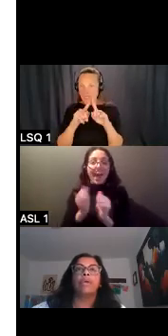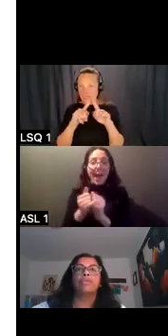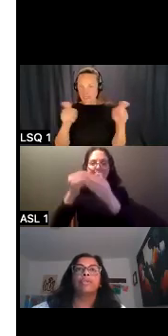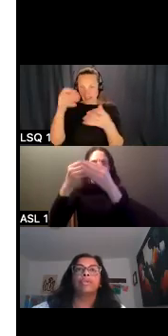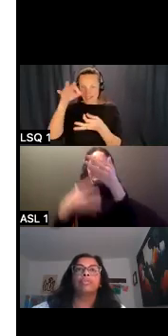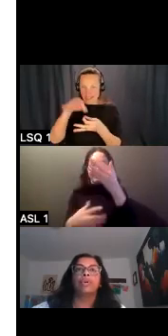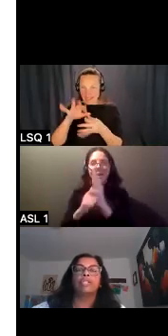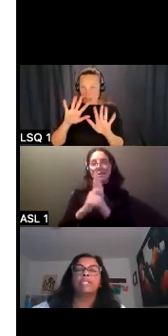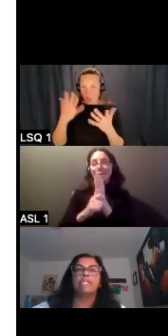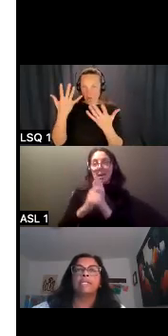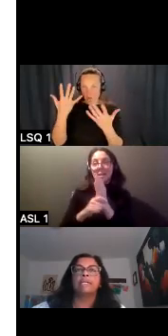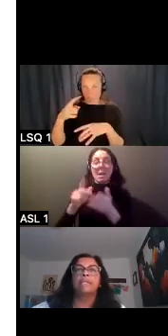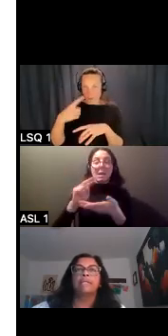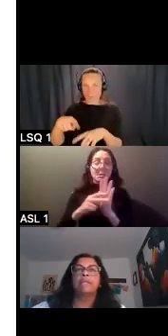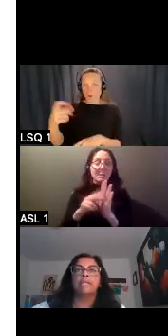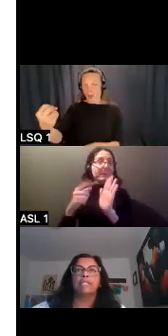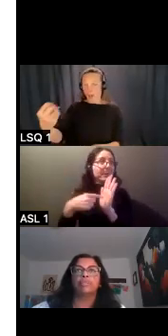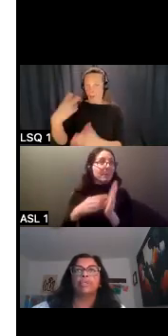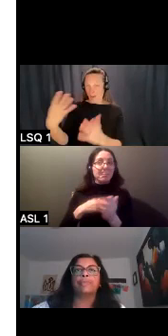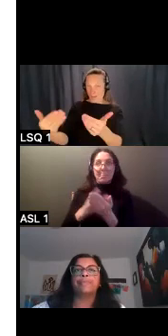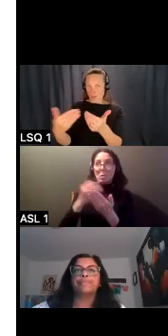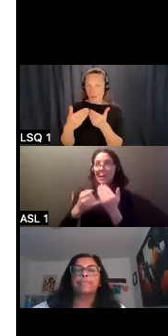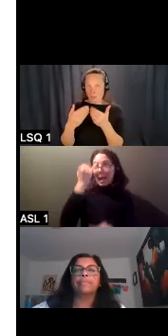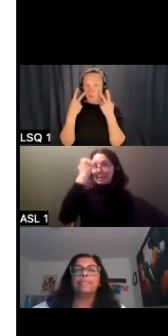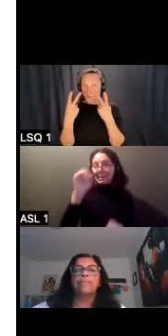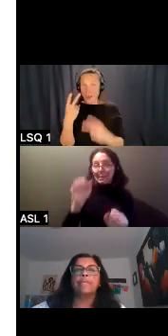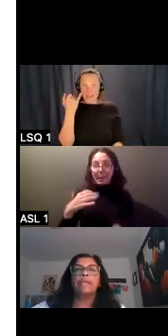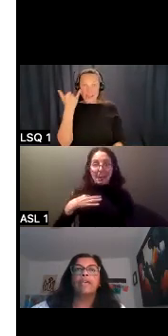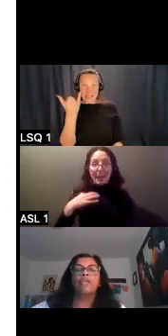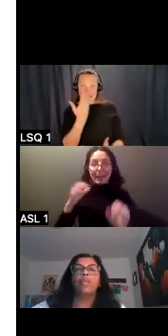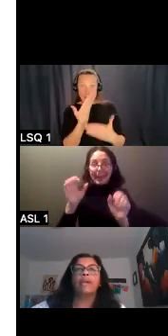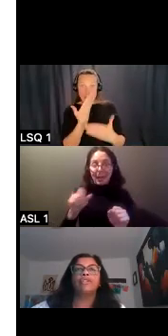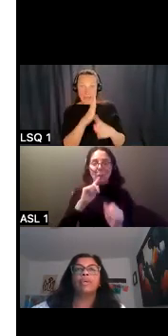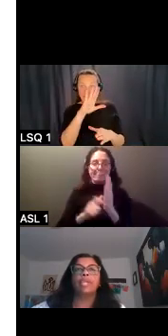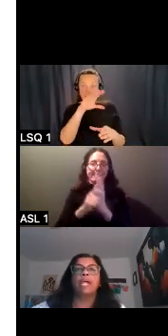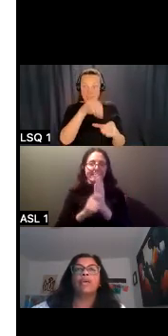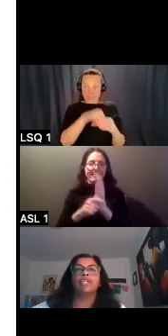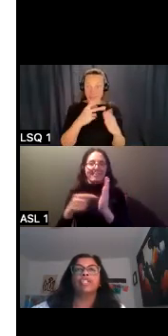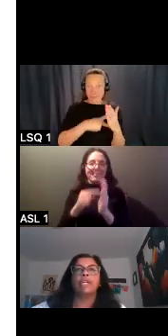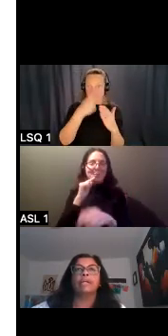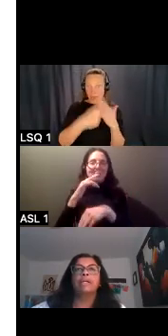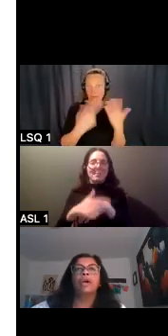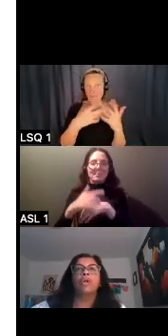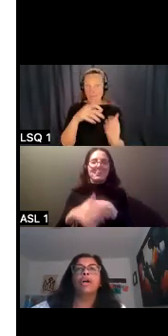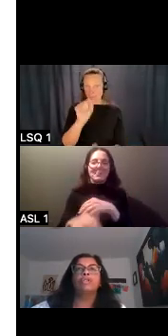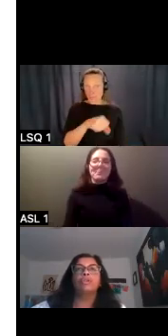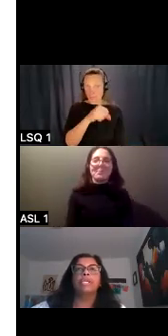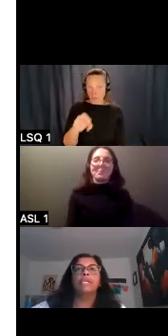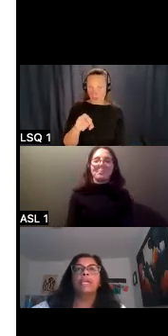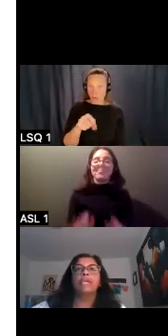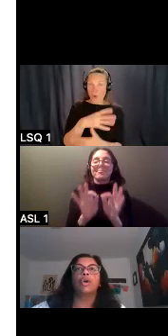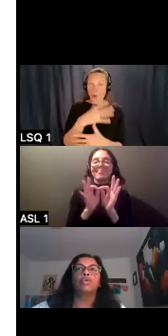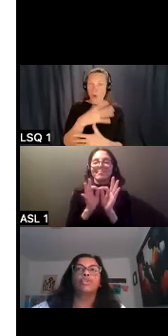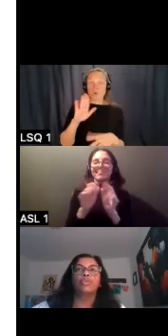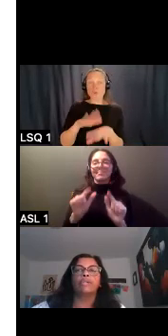about whether your project idea is eligible. The where to apply questionnaire will also